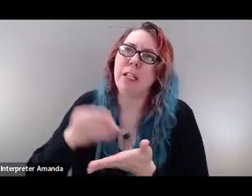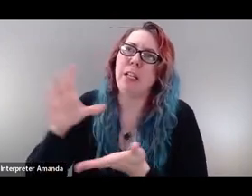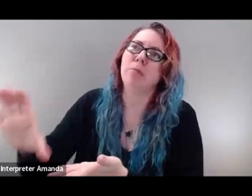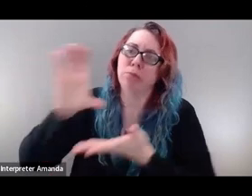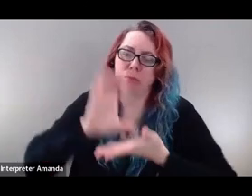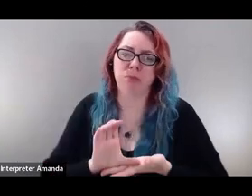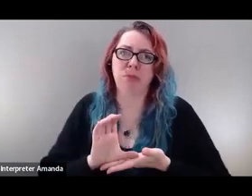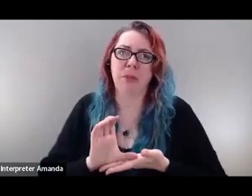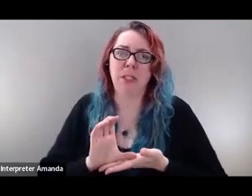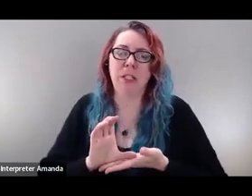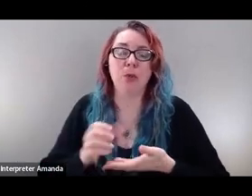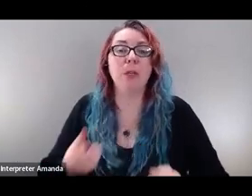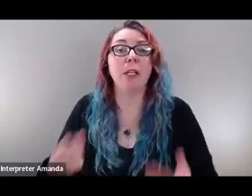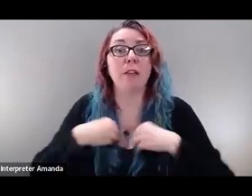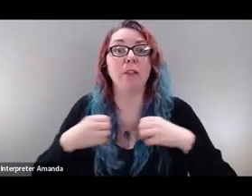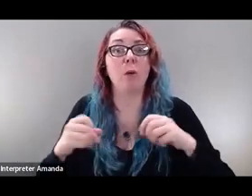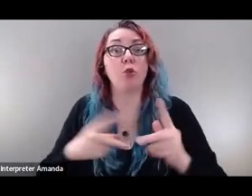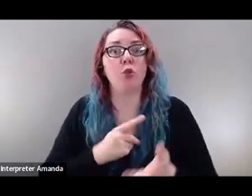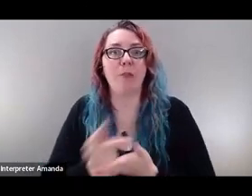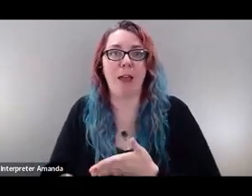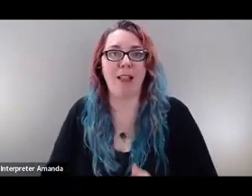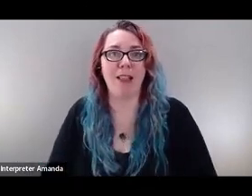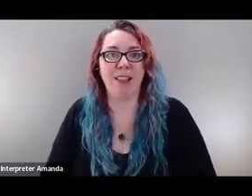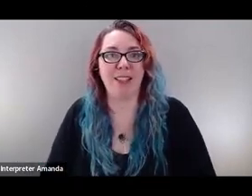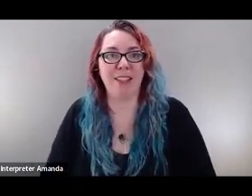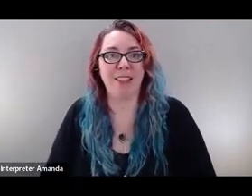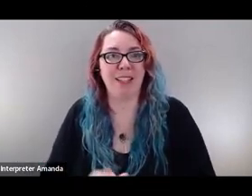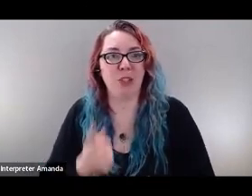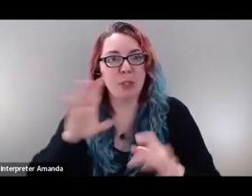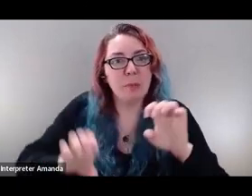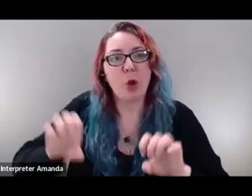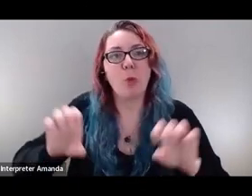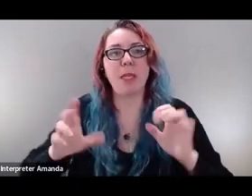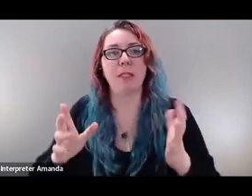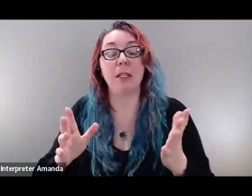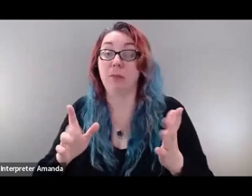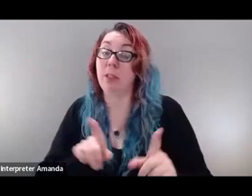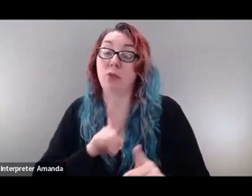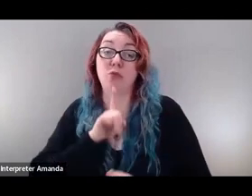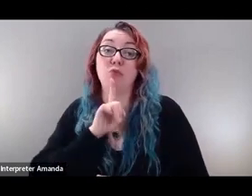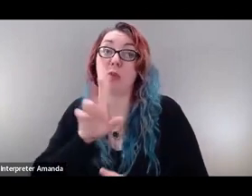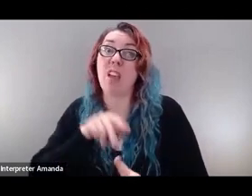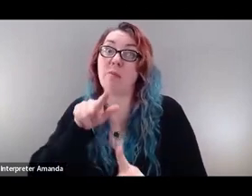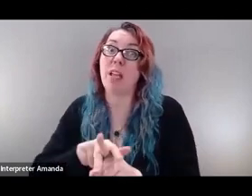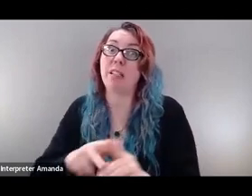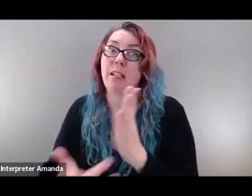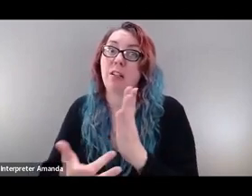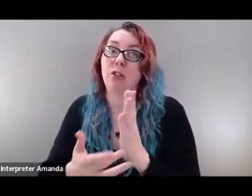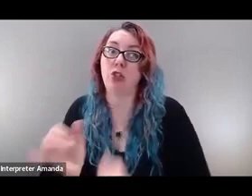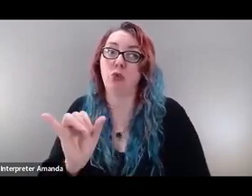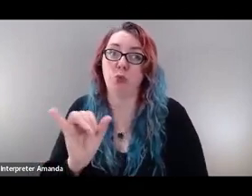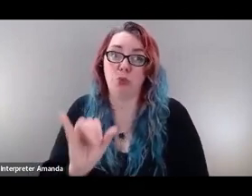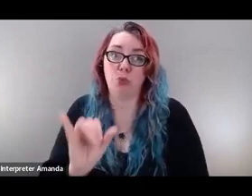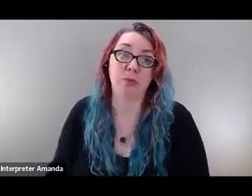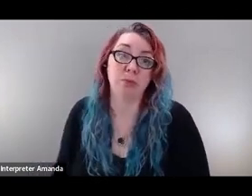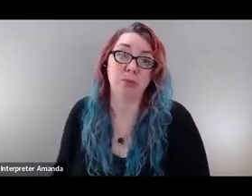space to experiment. And that is true for technology as well. Yet a lot of the digital funds, you know, they ask questions